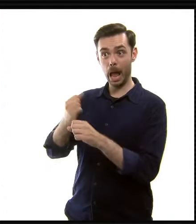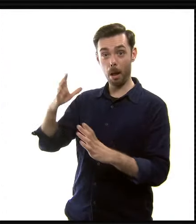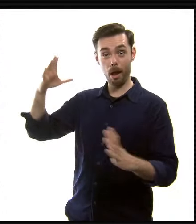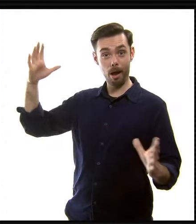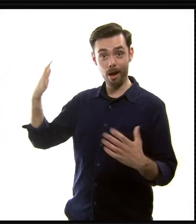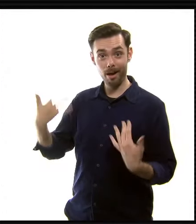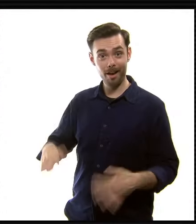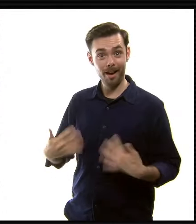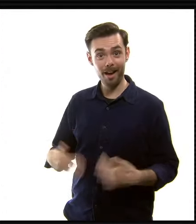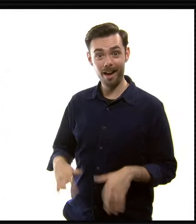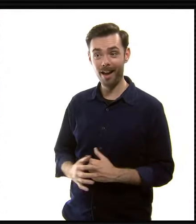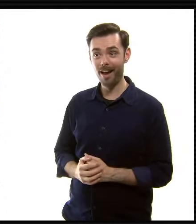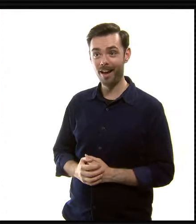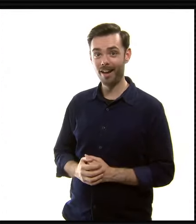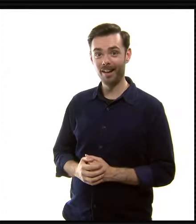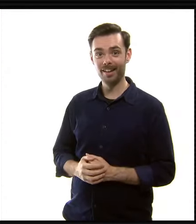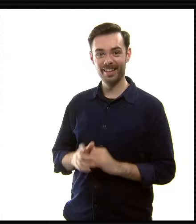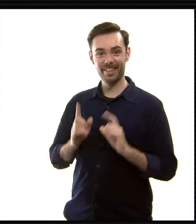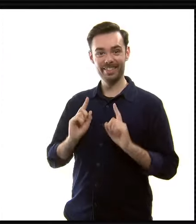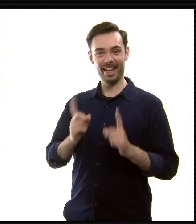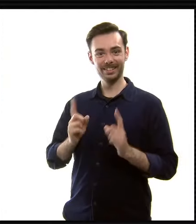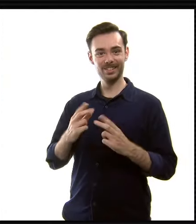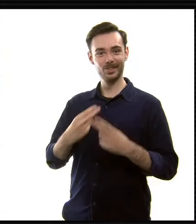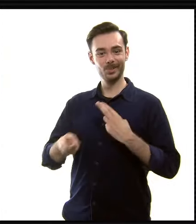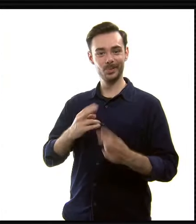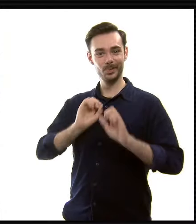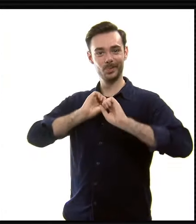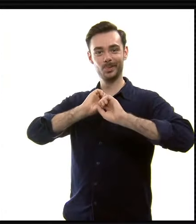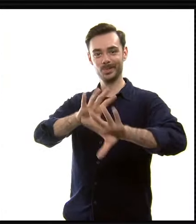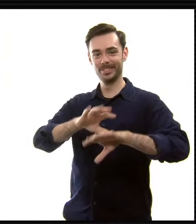really is bricking news.